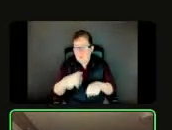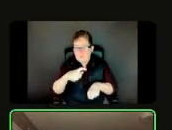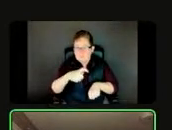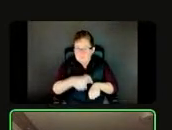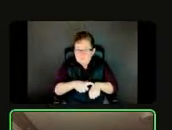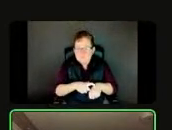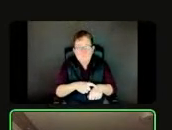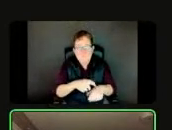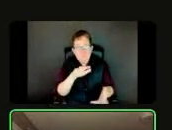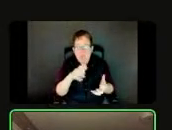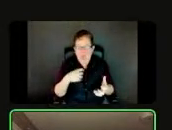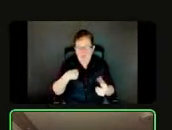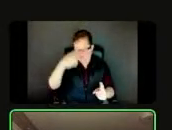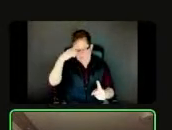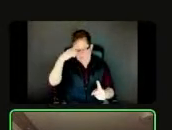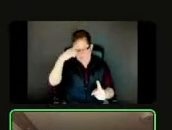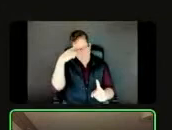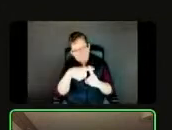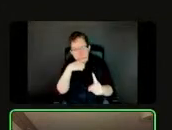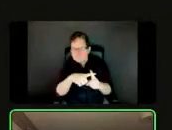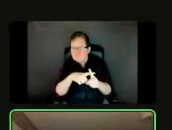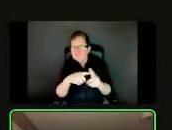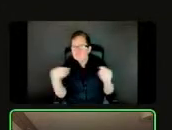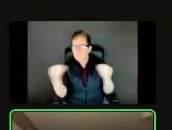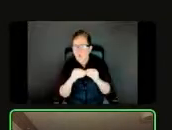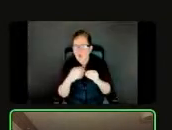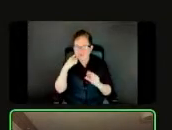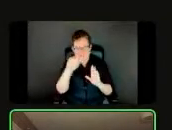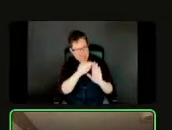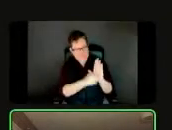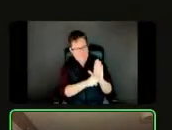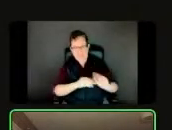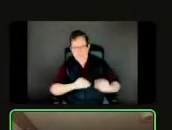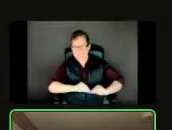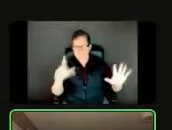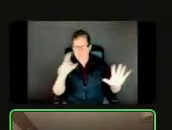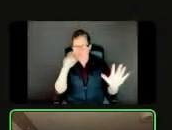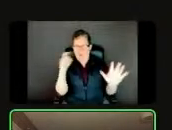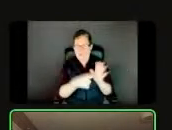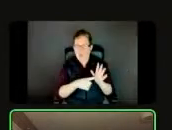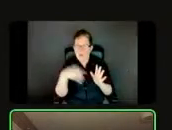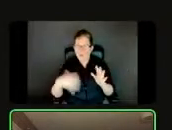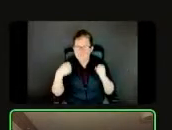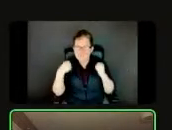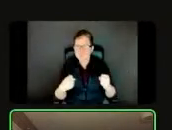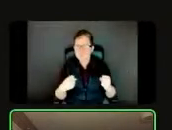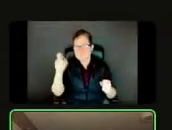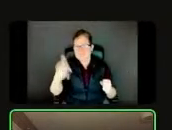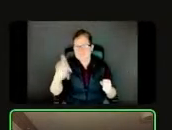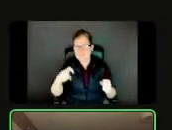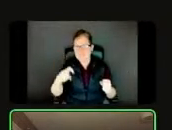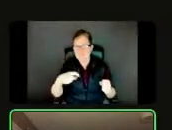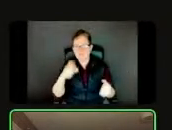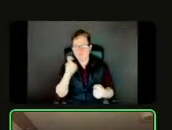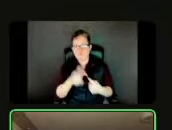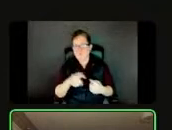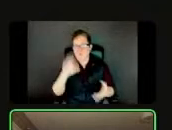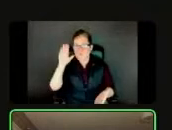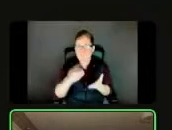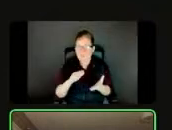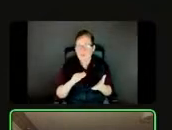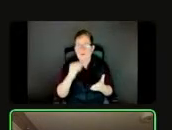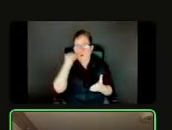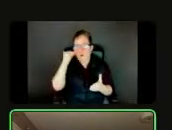more optimistic than that. I think that the state recognizes the profound need to address homelessness and mental health and